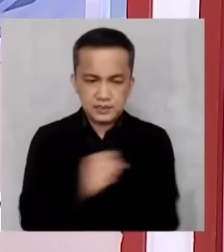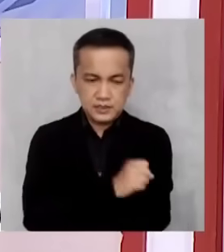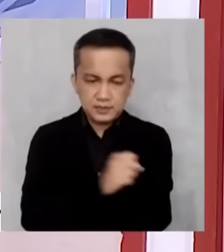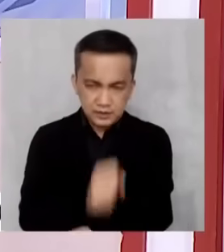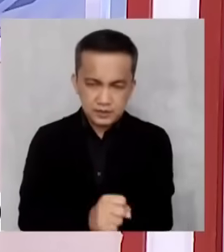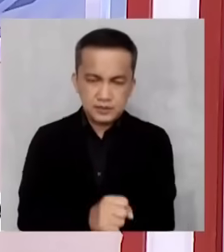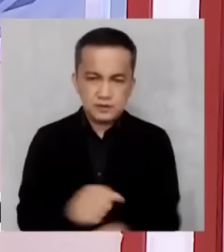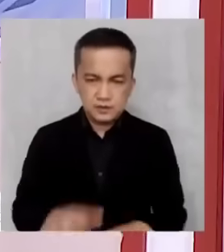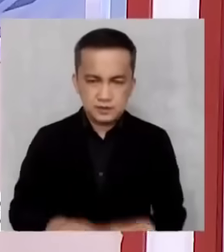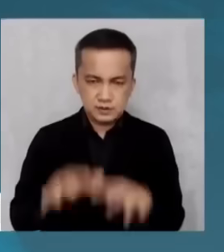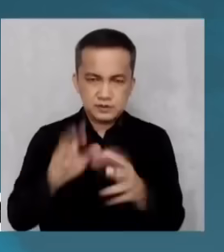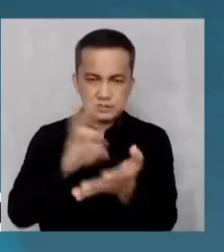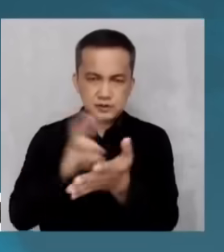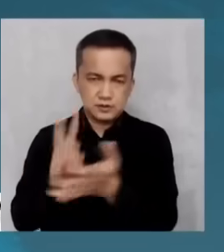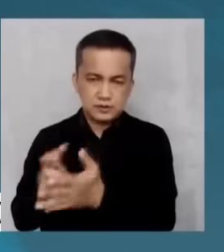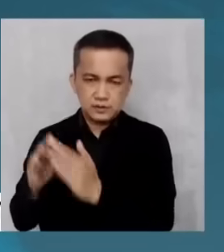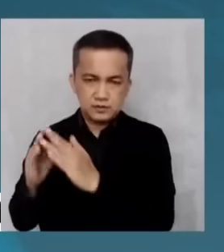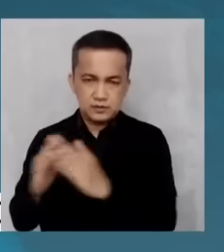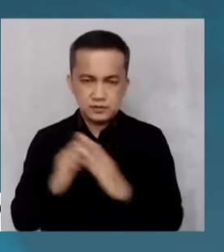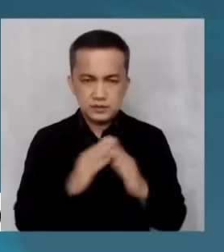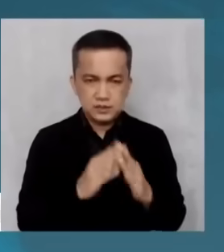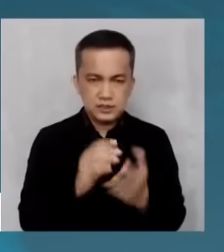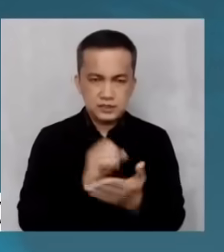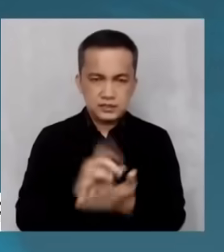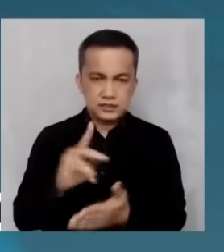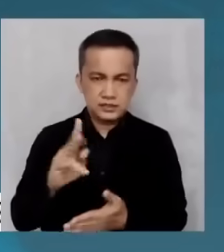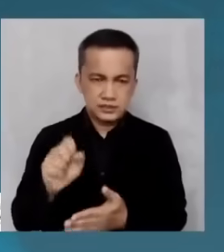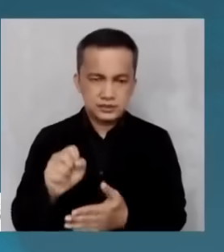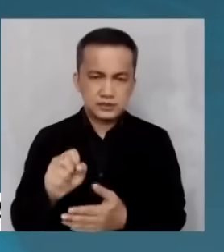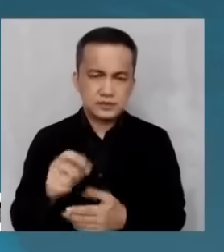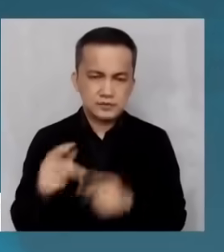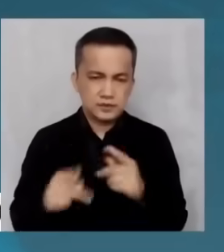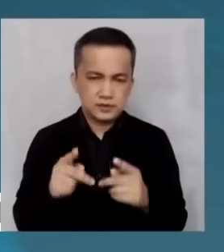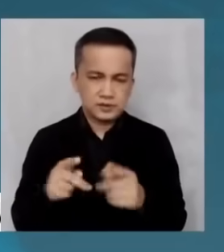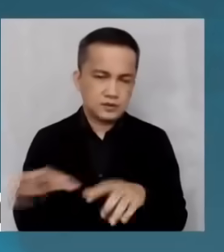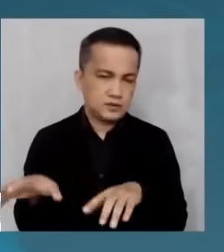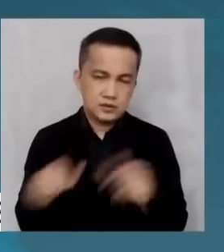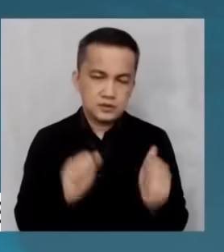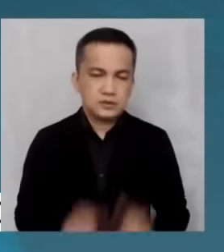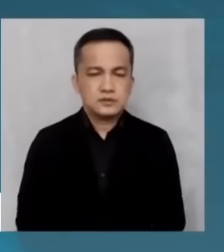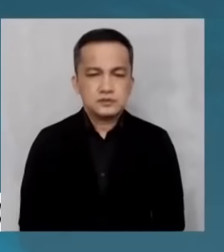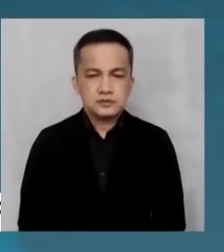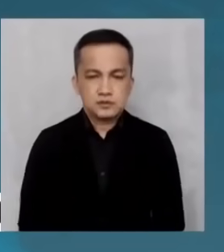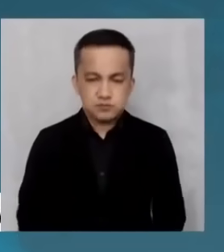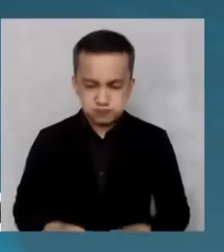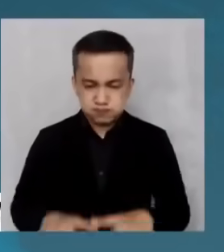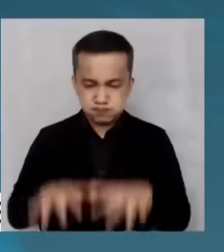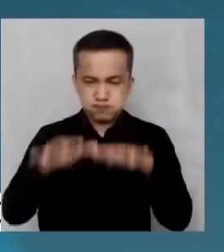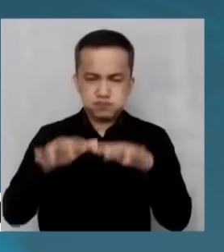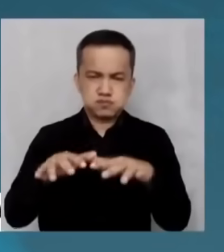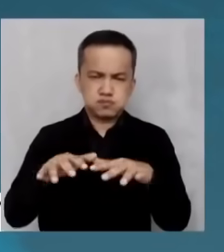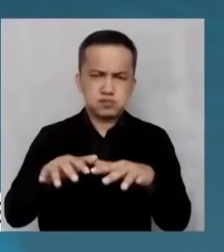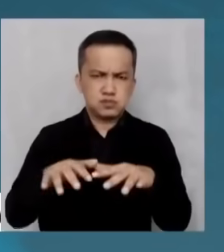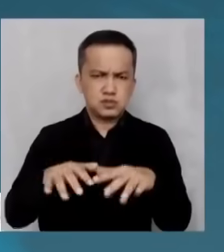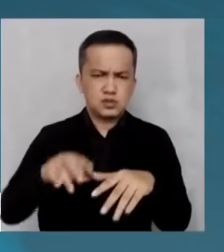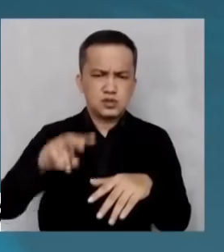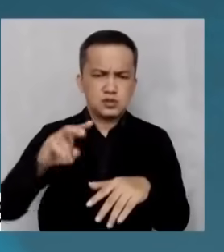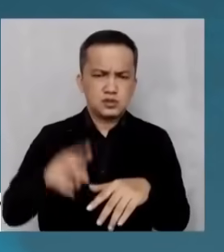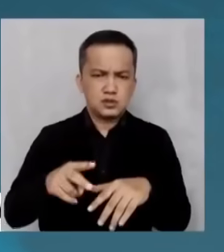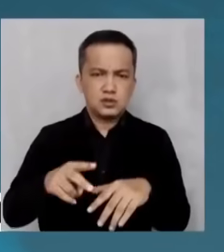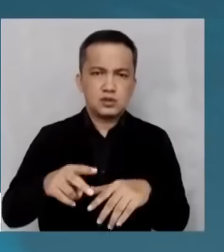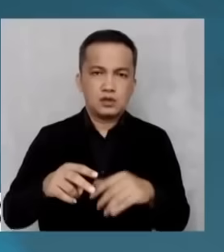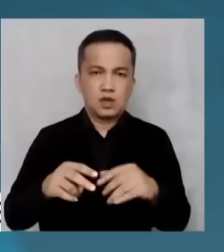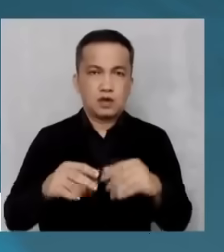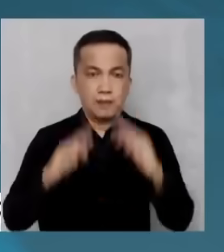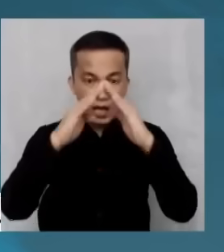several villages. In San Andres Village, residents were evacuated as floodwaters reached the second floor of some homes.